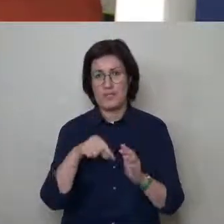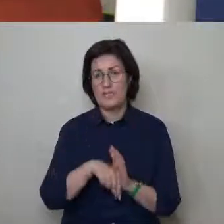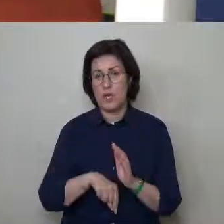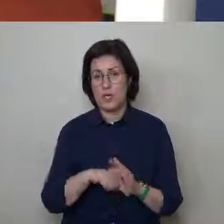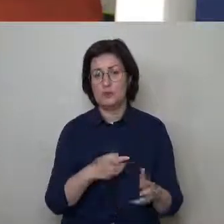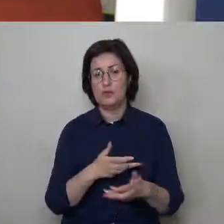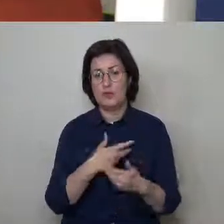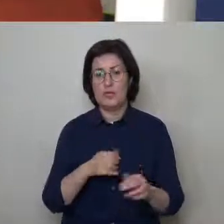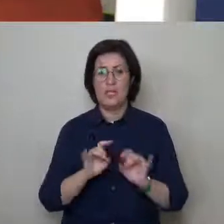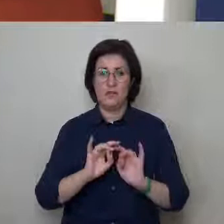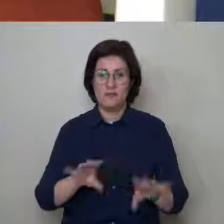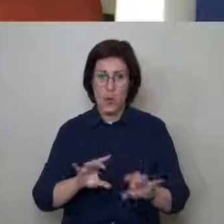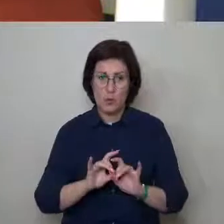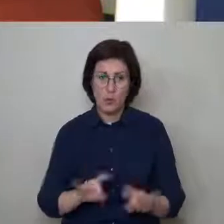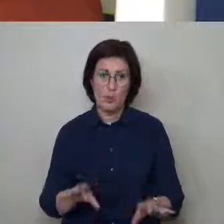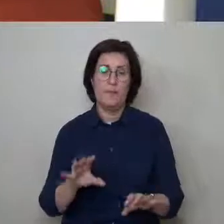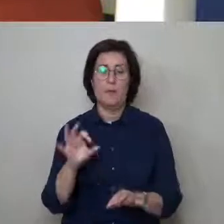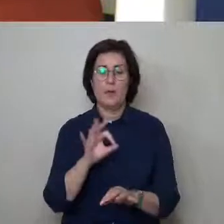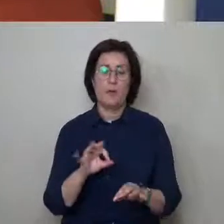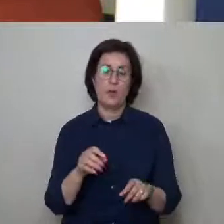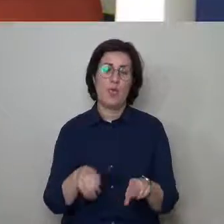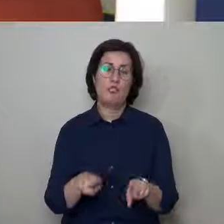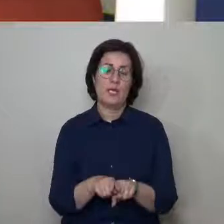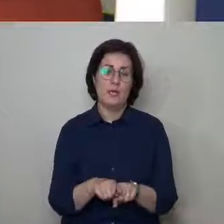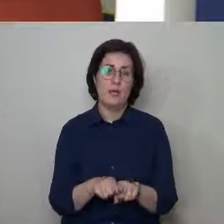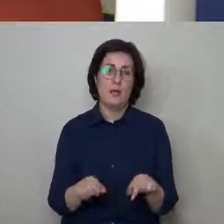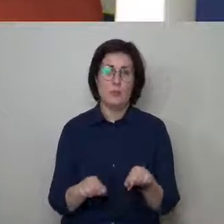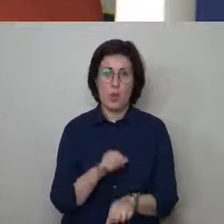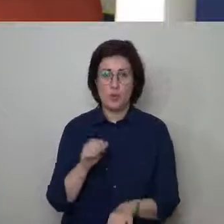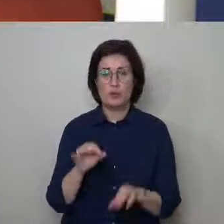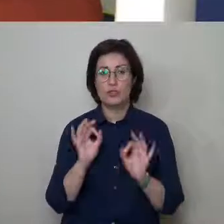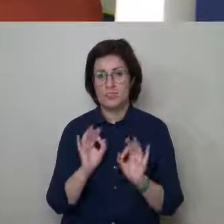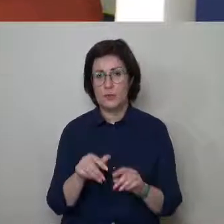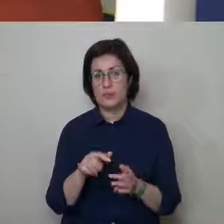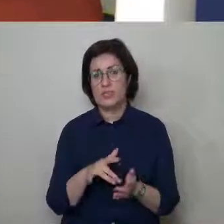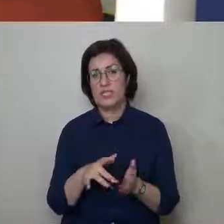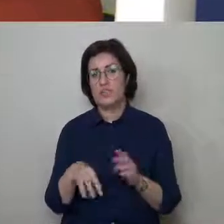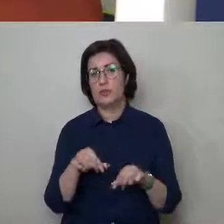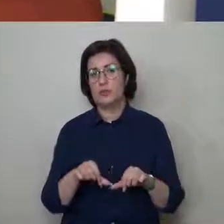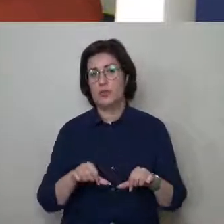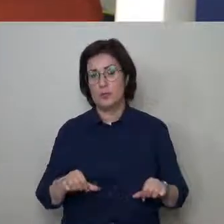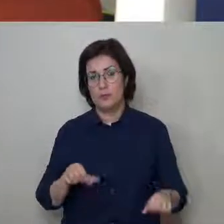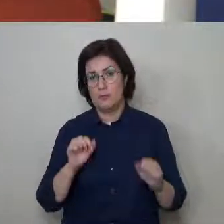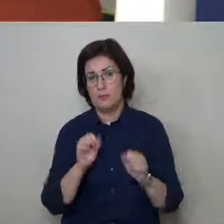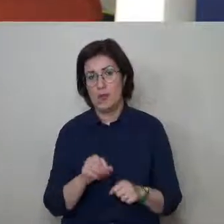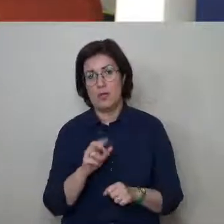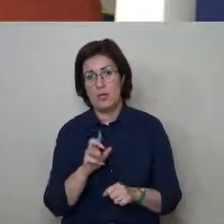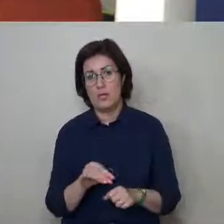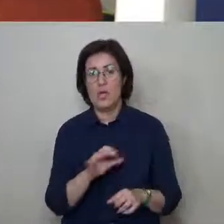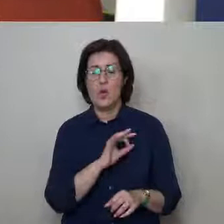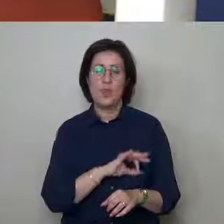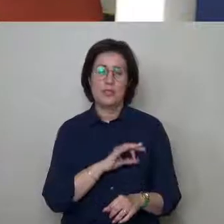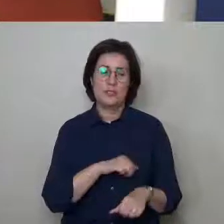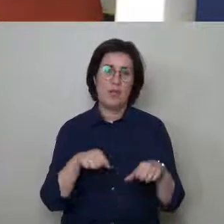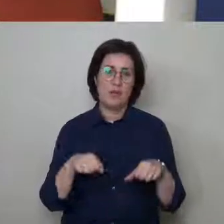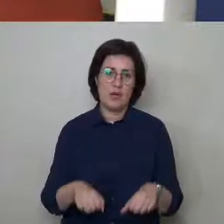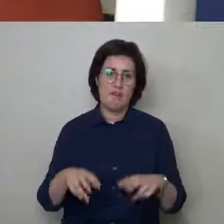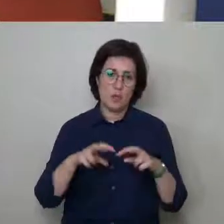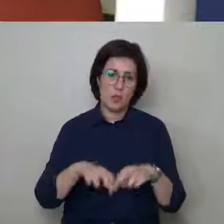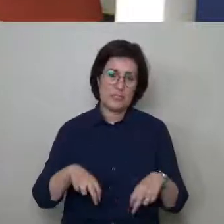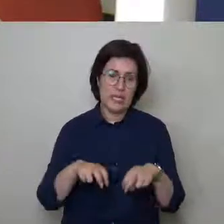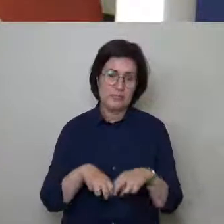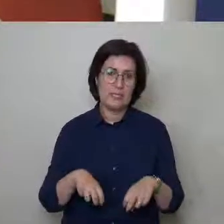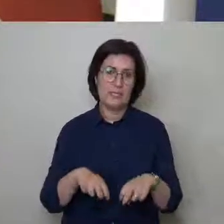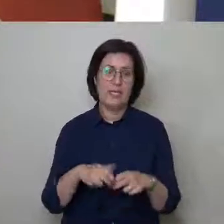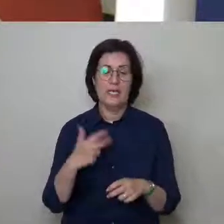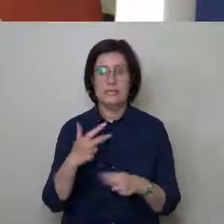send appeals, applications of informative nature. We inform the CEC about certain violations. Of course, the